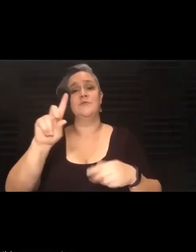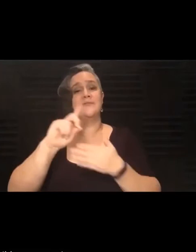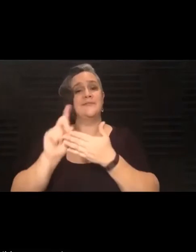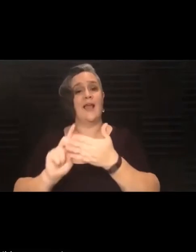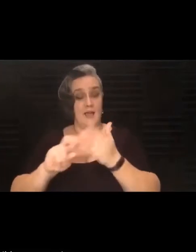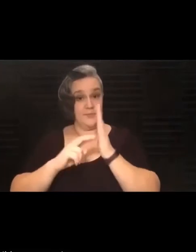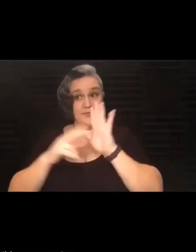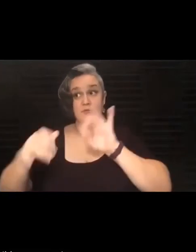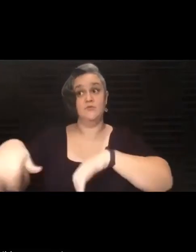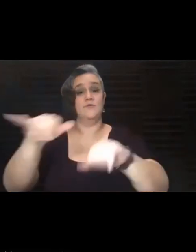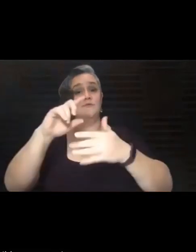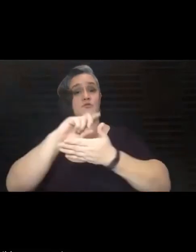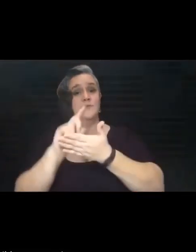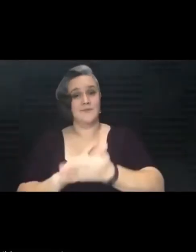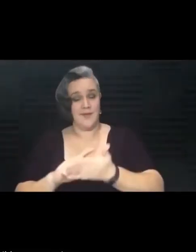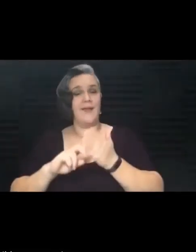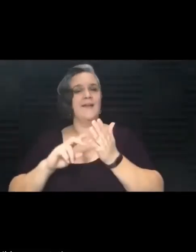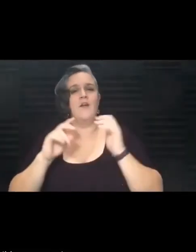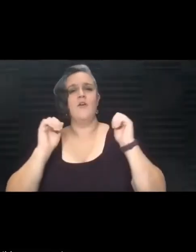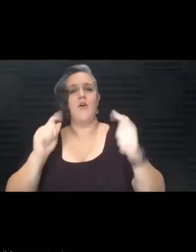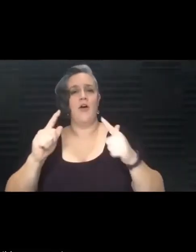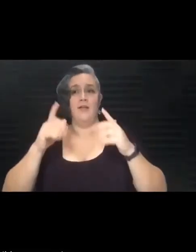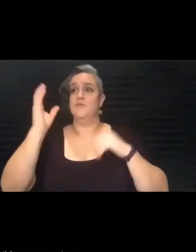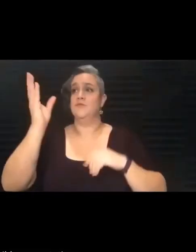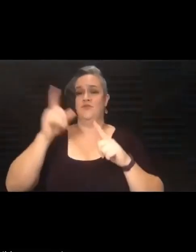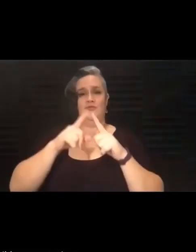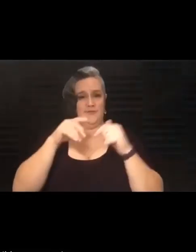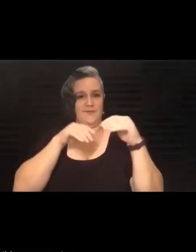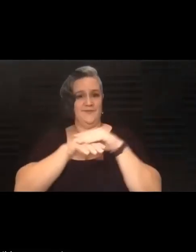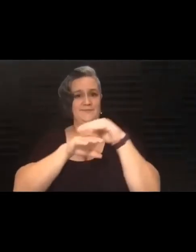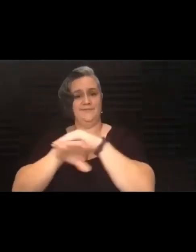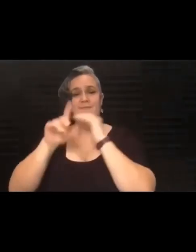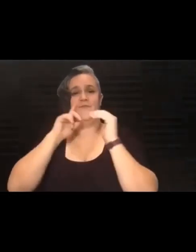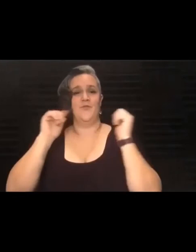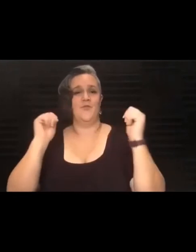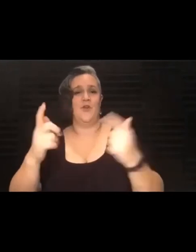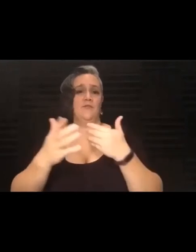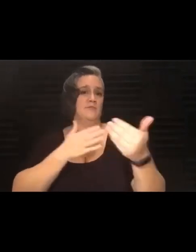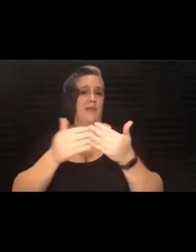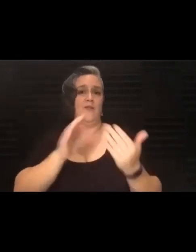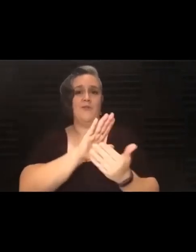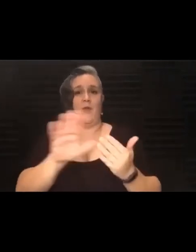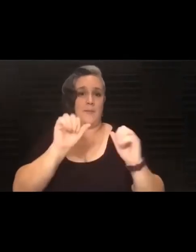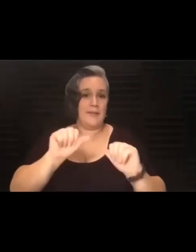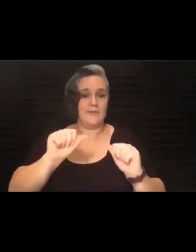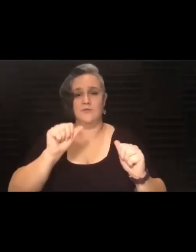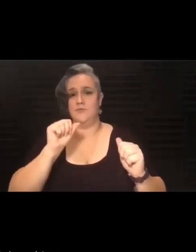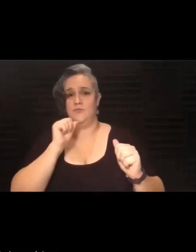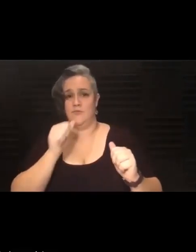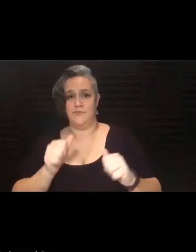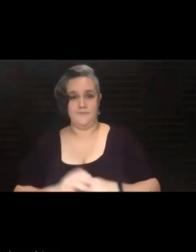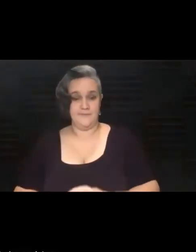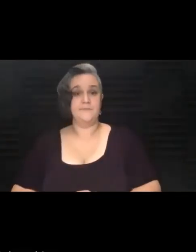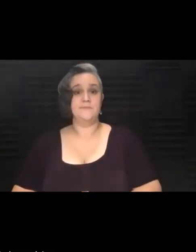accessible presentations to be available to all potential users, regardless of their abilities.